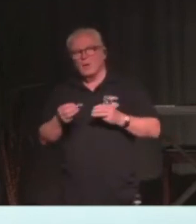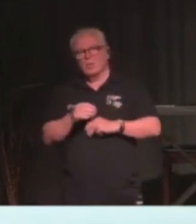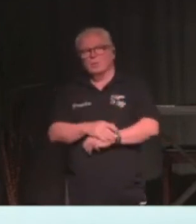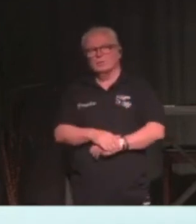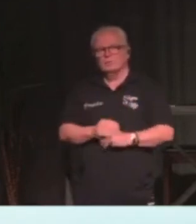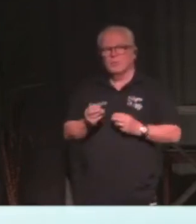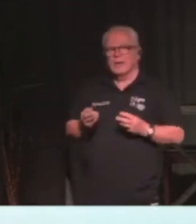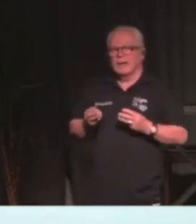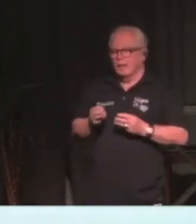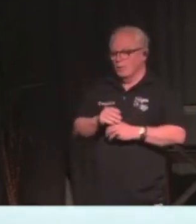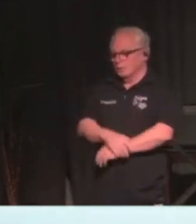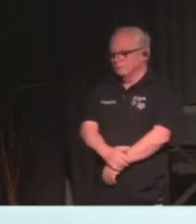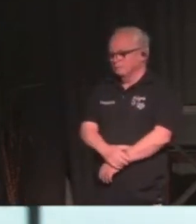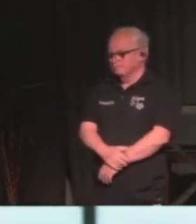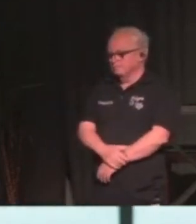Wow.